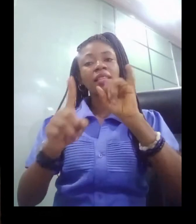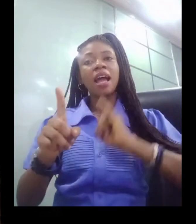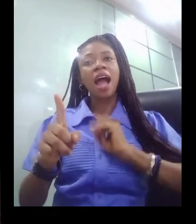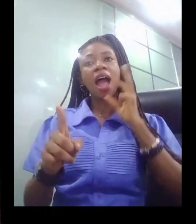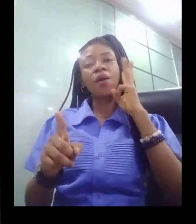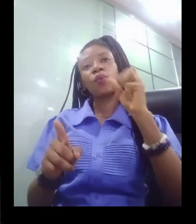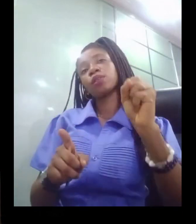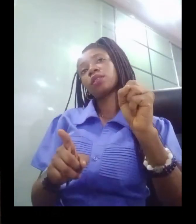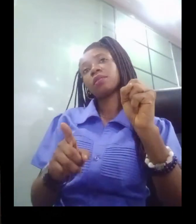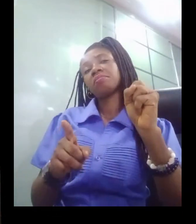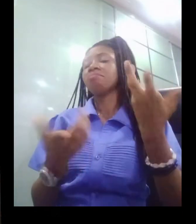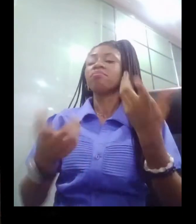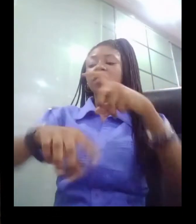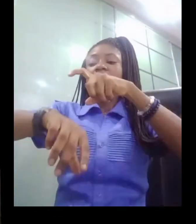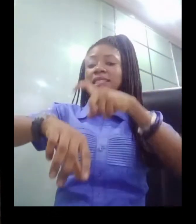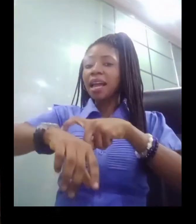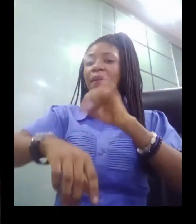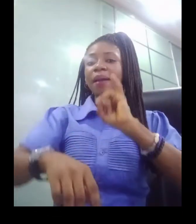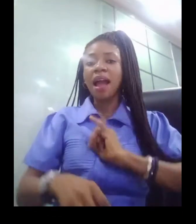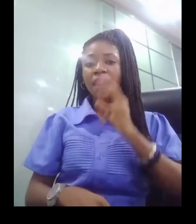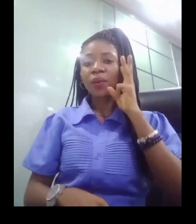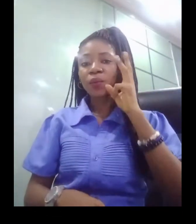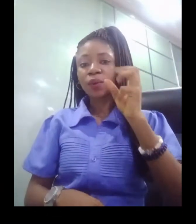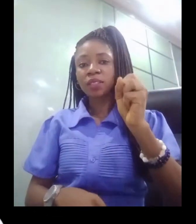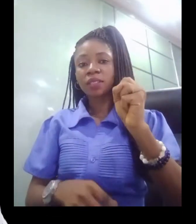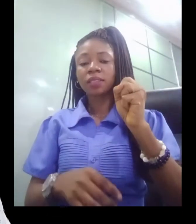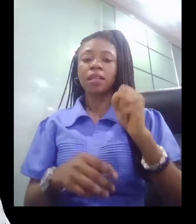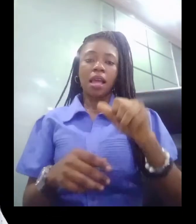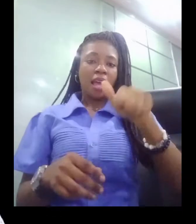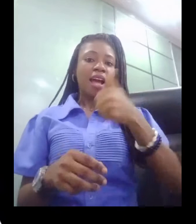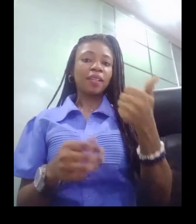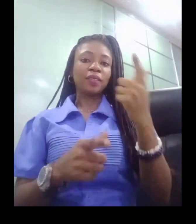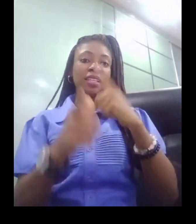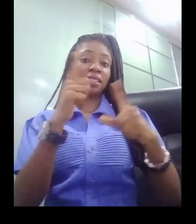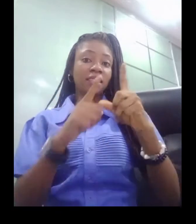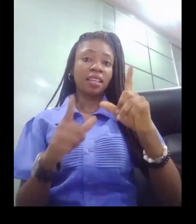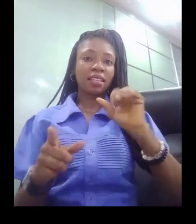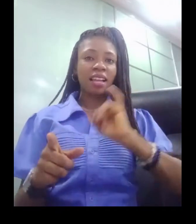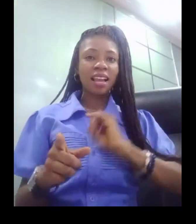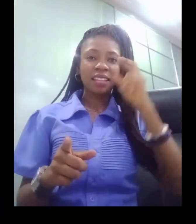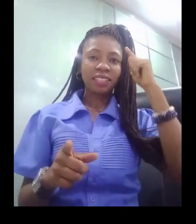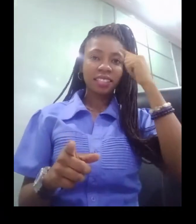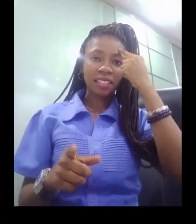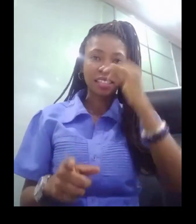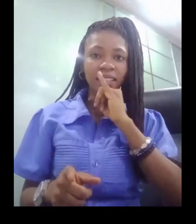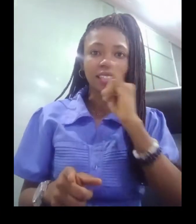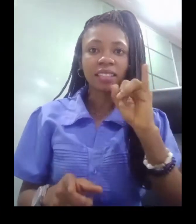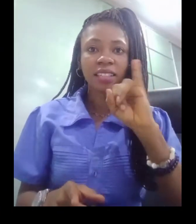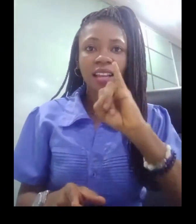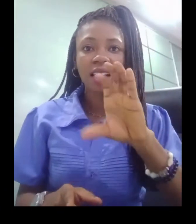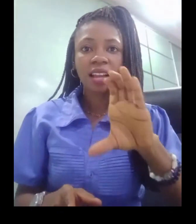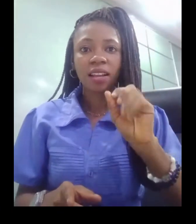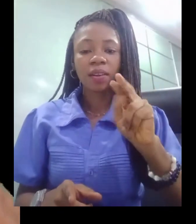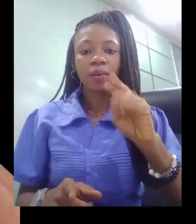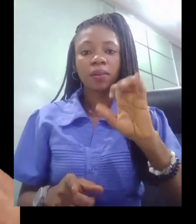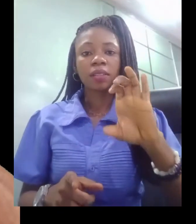time I was. And that's what she signed. The next sign that I think is iconic is the